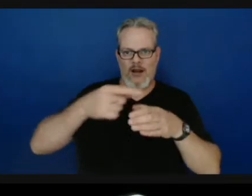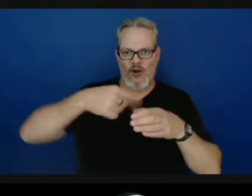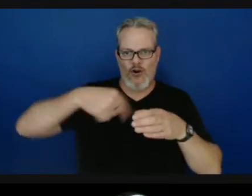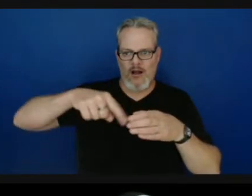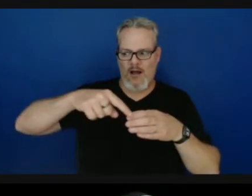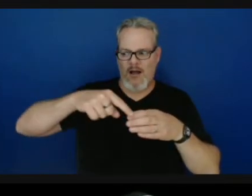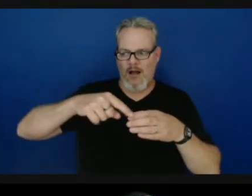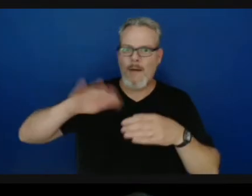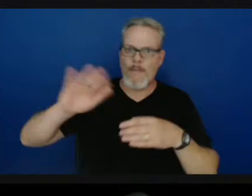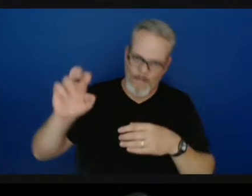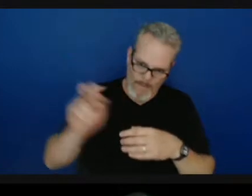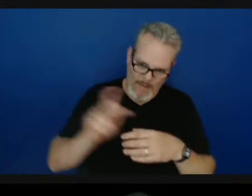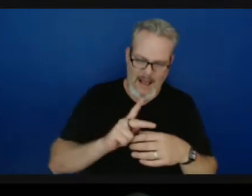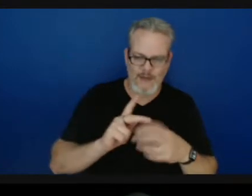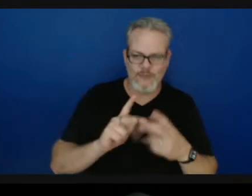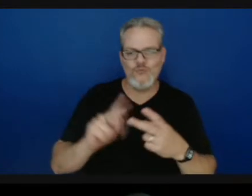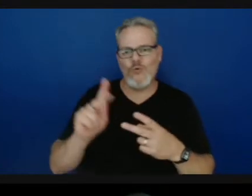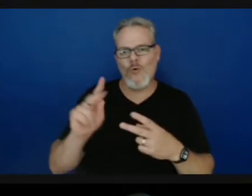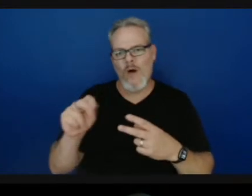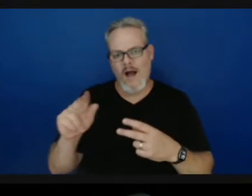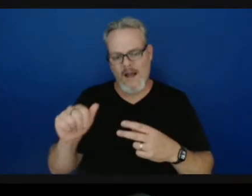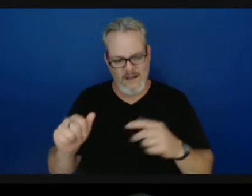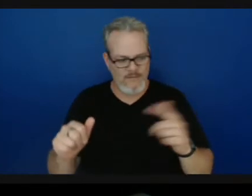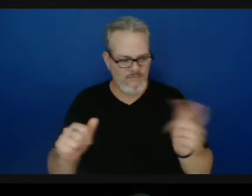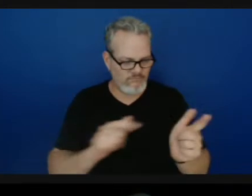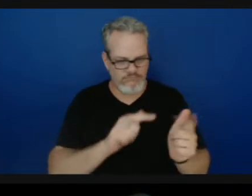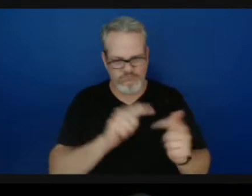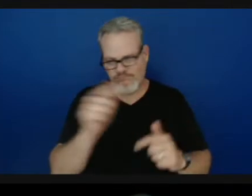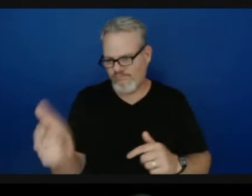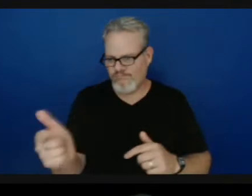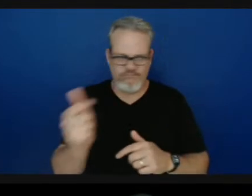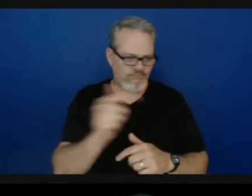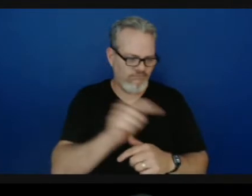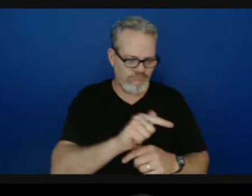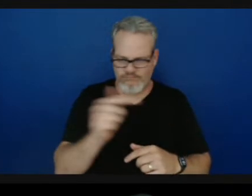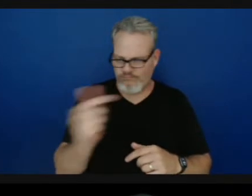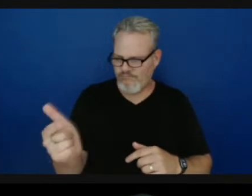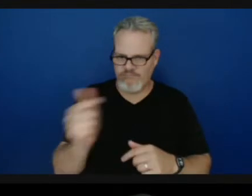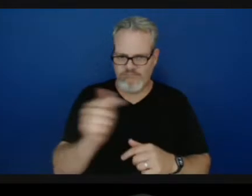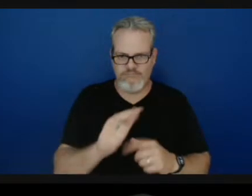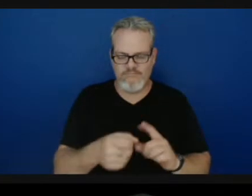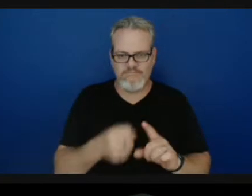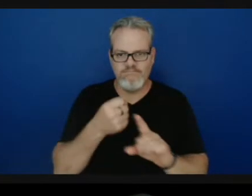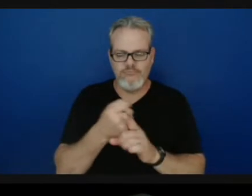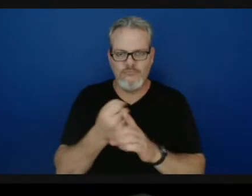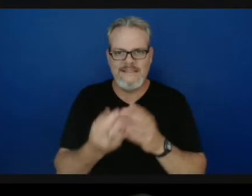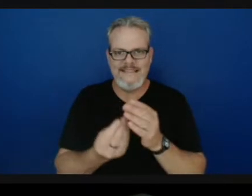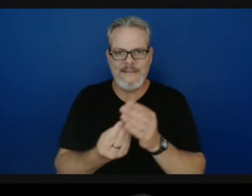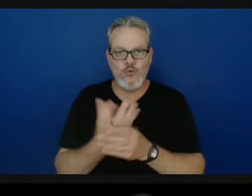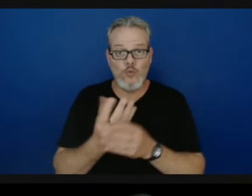to the Kauai. Then we have our eruption in the southwest rift.